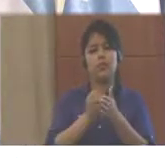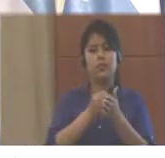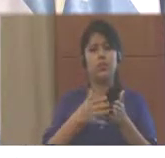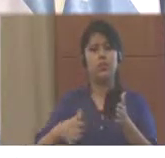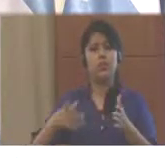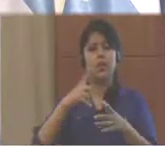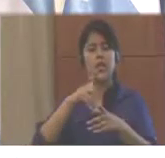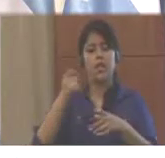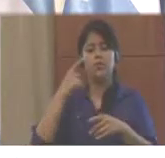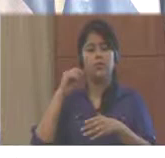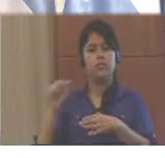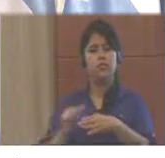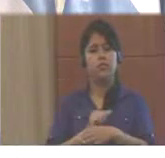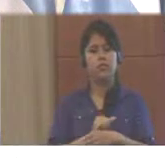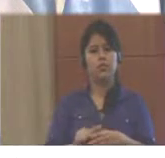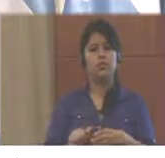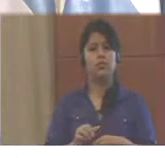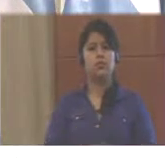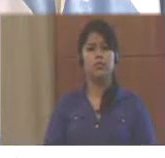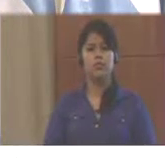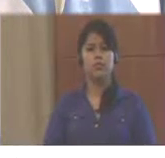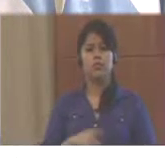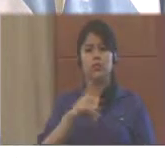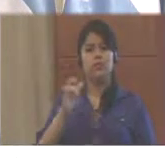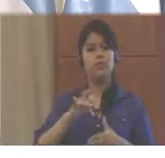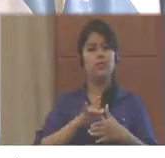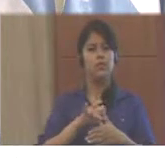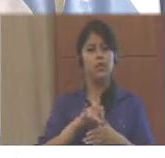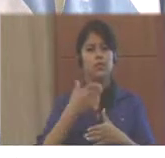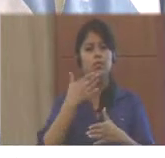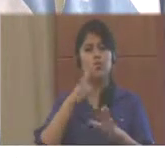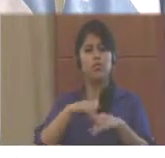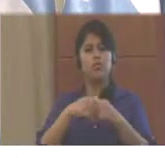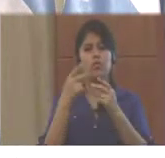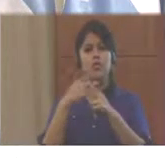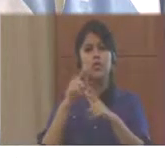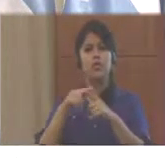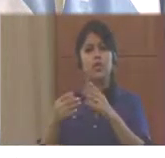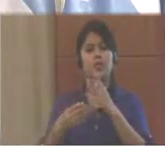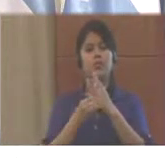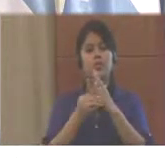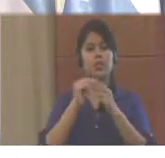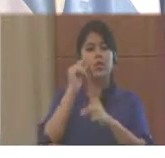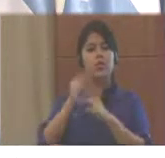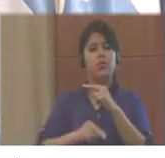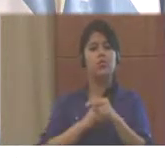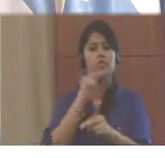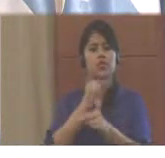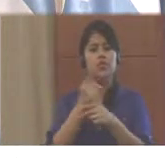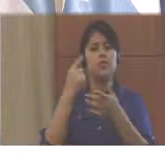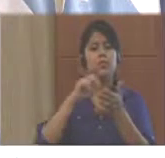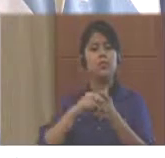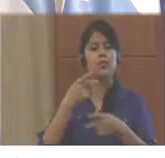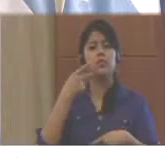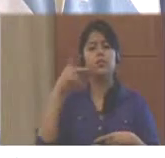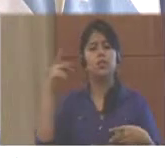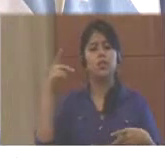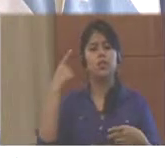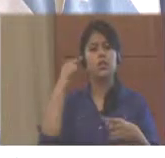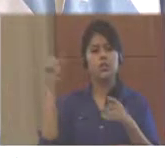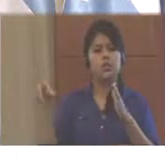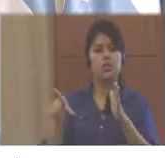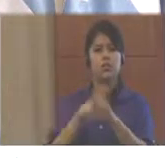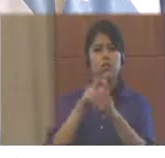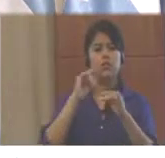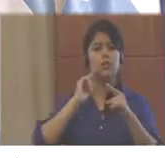strengthened through the development of model national comprehensive disaster management policy, legislation, strategy, and work